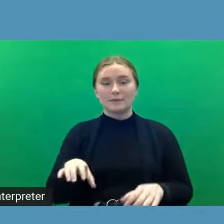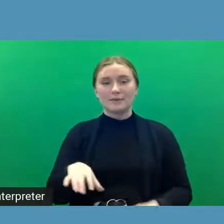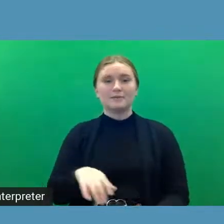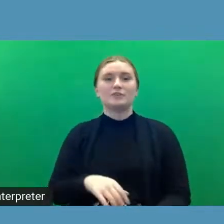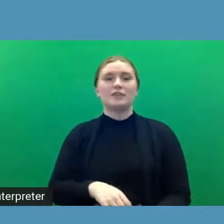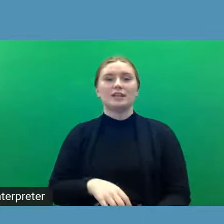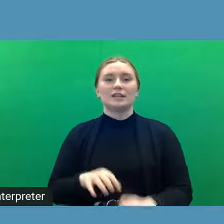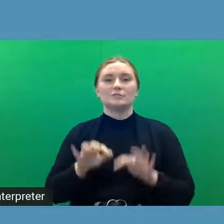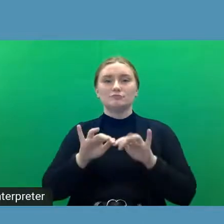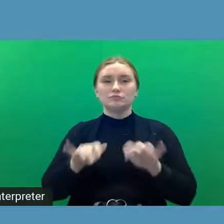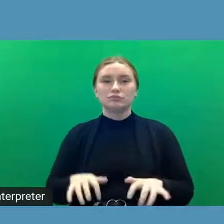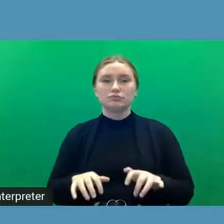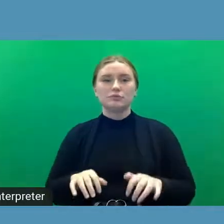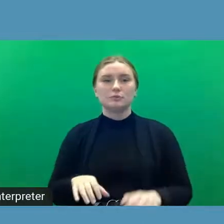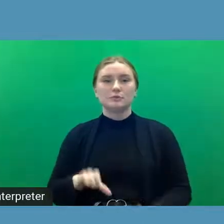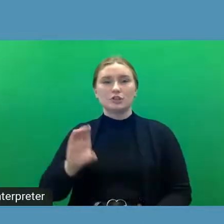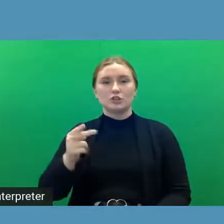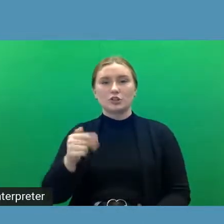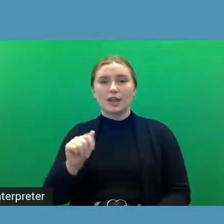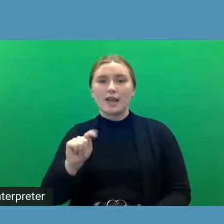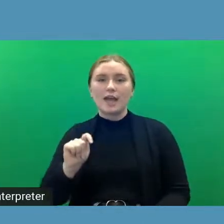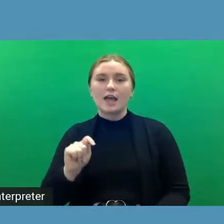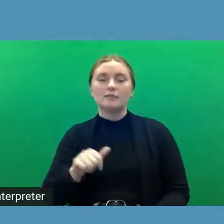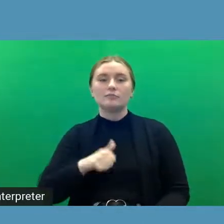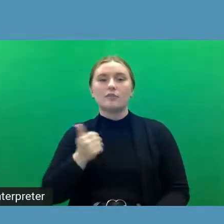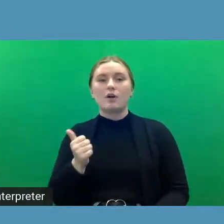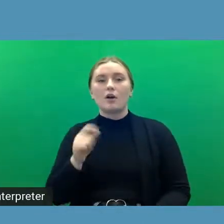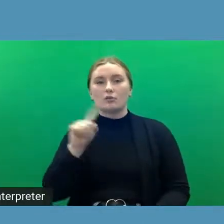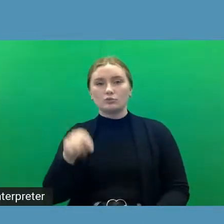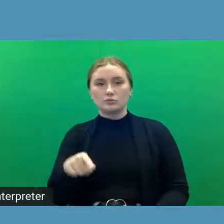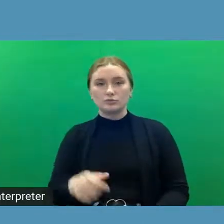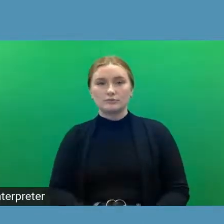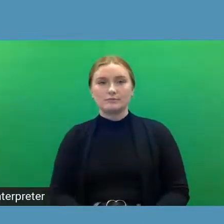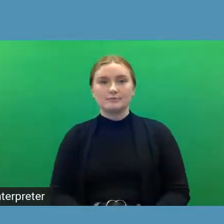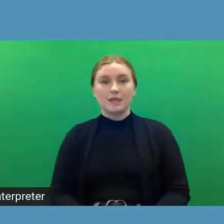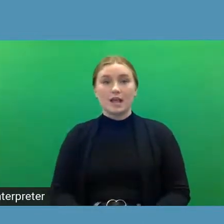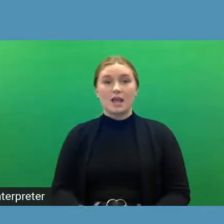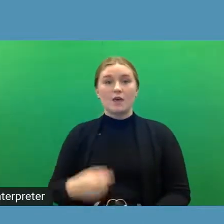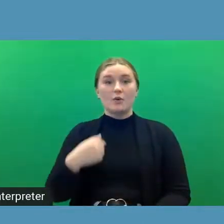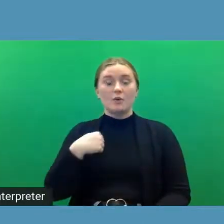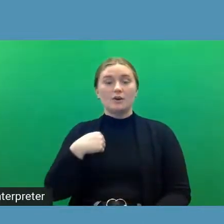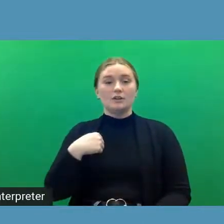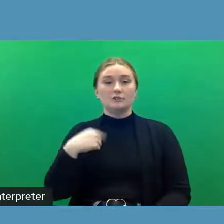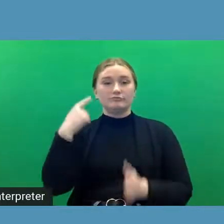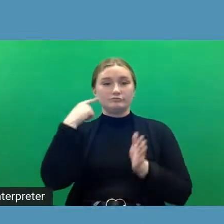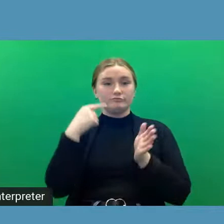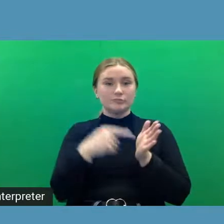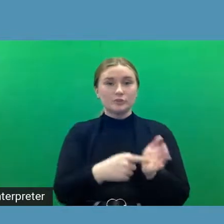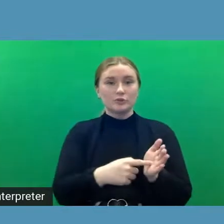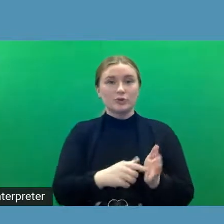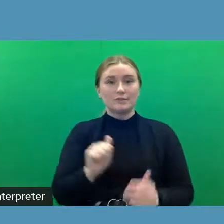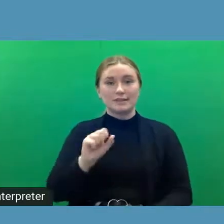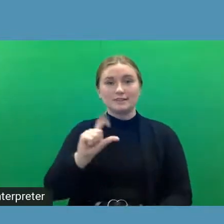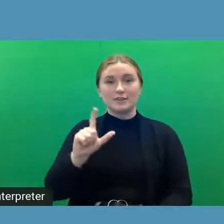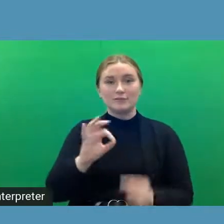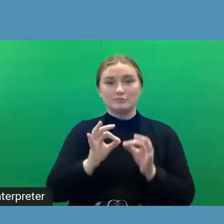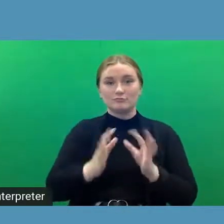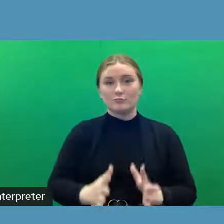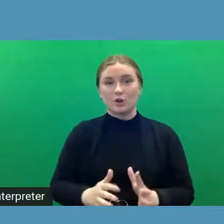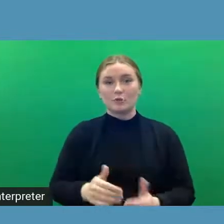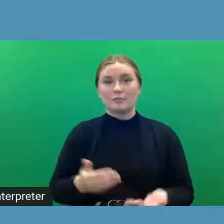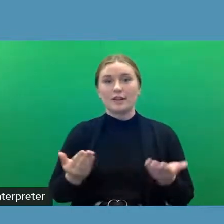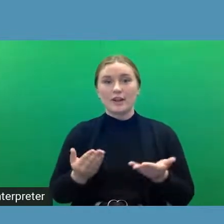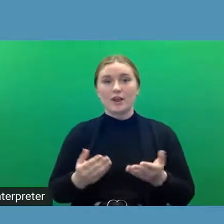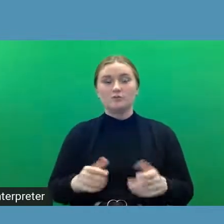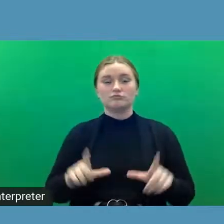other questions. I would also like to acknowledge today's ASL interpreter, who will be on the left side of your screen, and